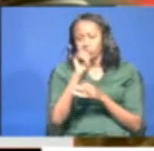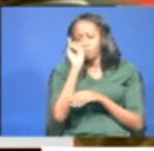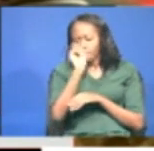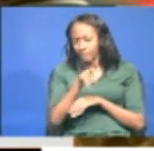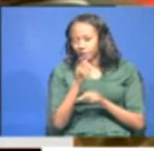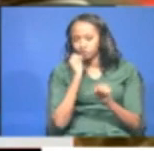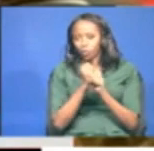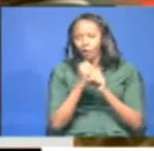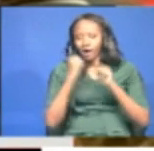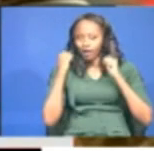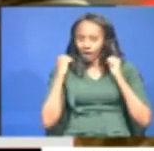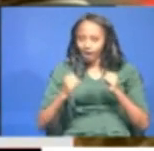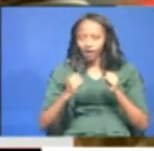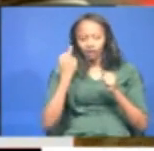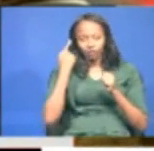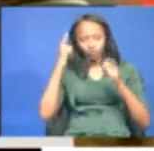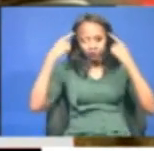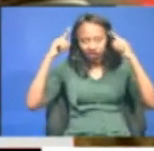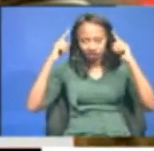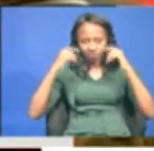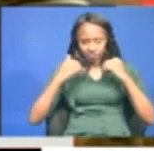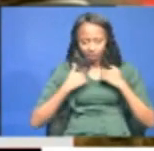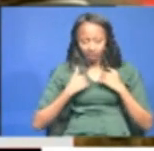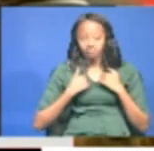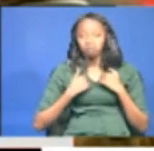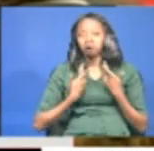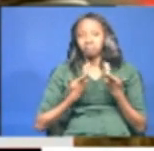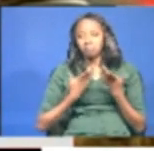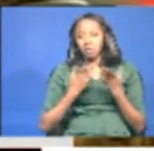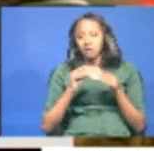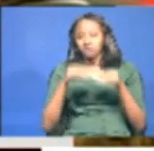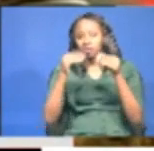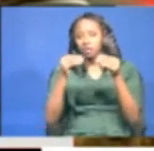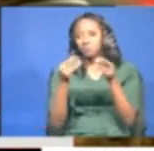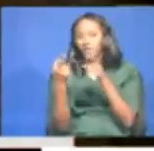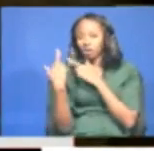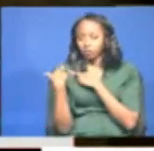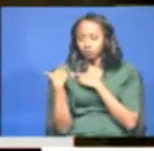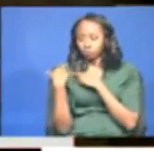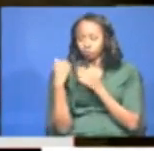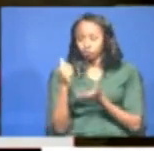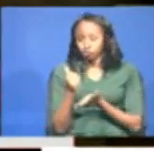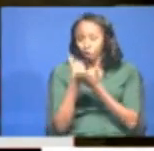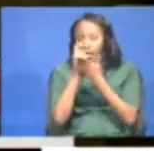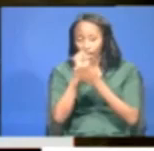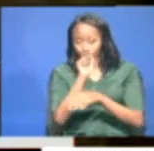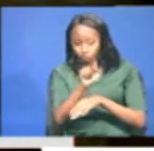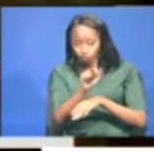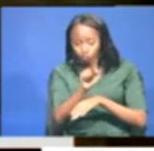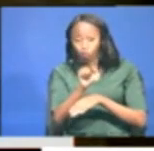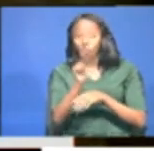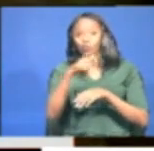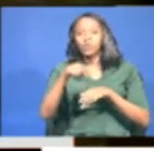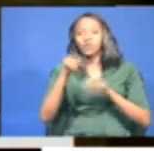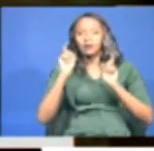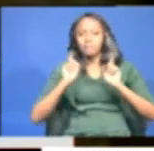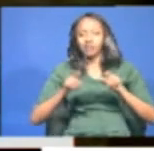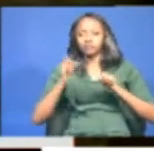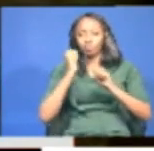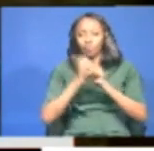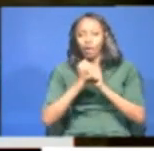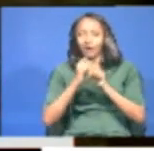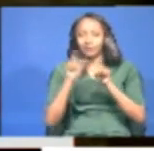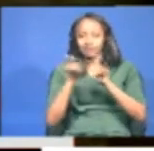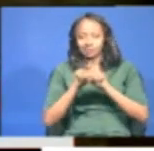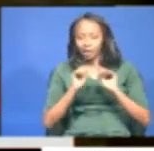you to succeed, those of us you have given a responsibility to help you, we must work equally hard. So I want